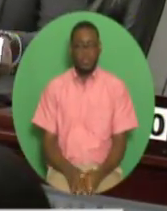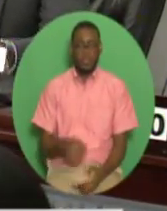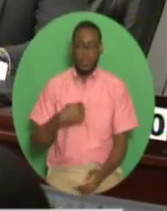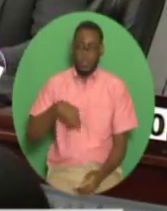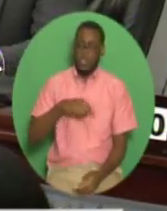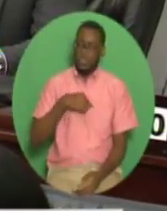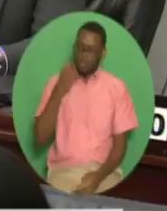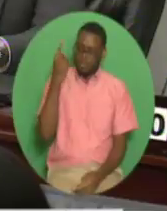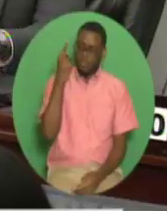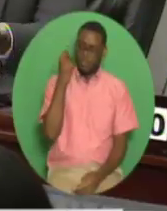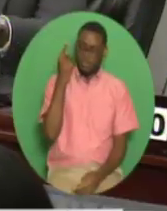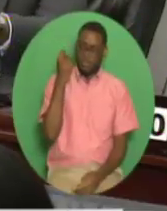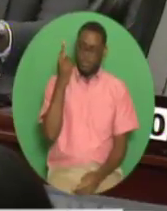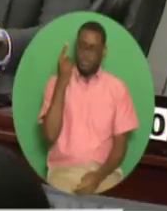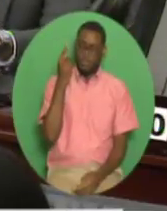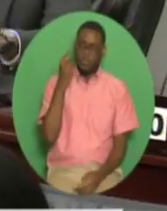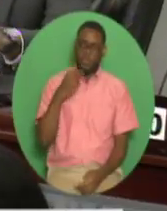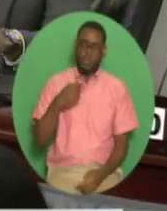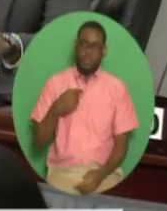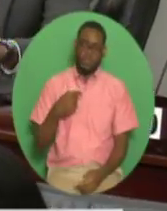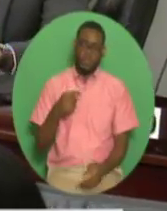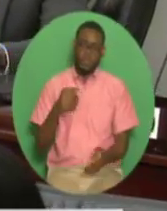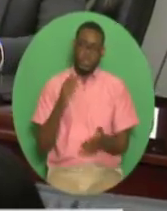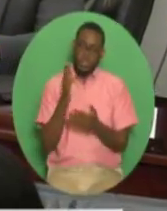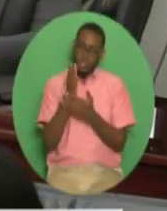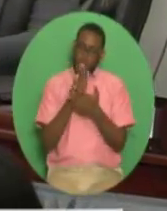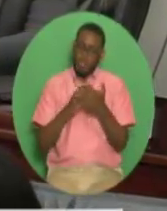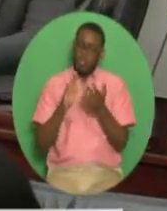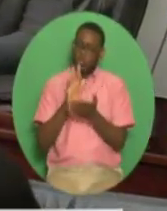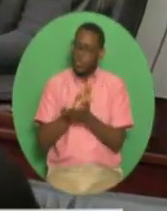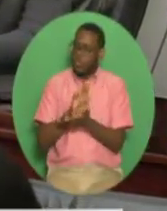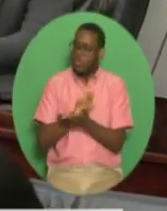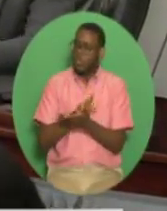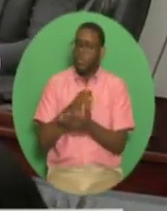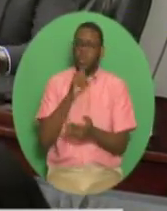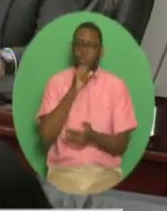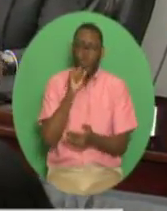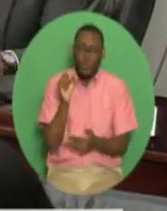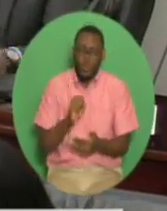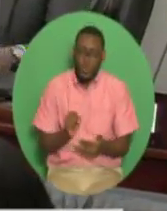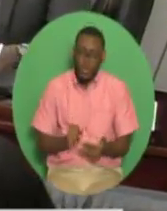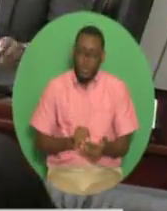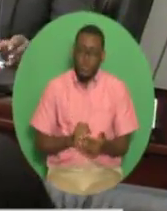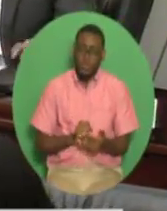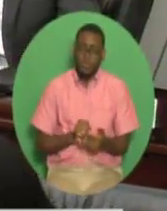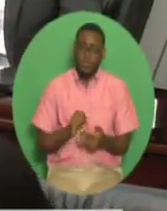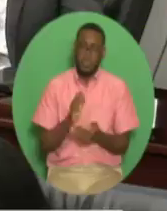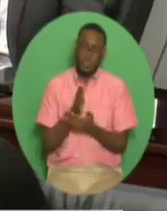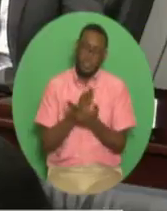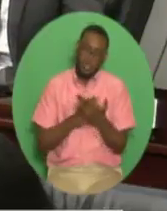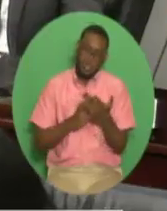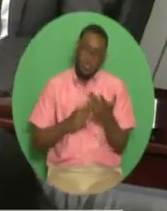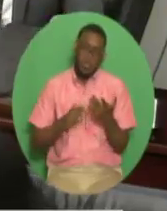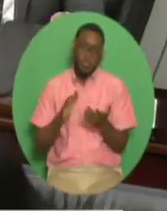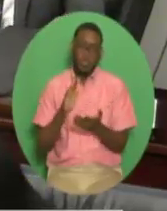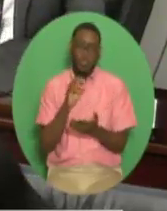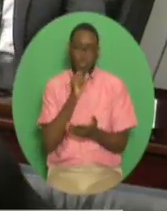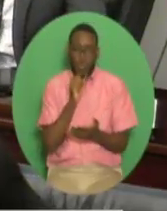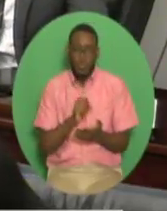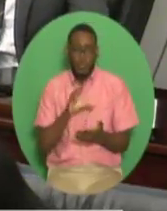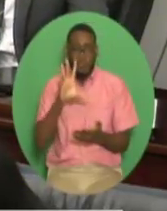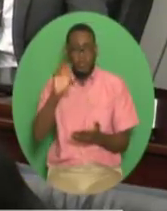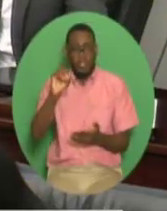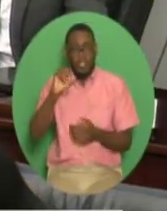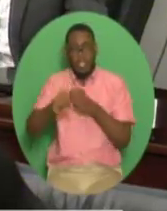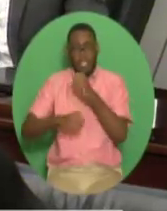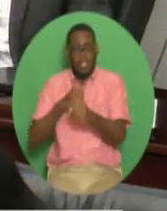that a large number of our schools are aged. Some of them are over 50 years old.